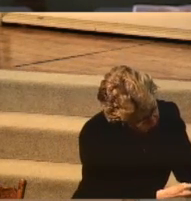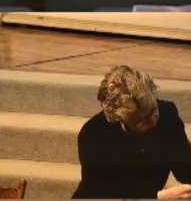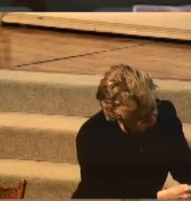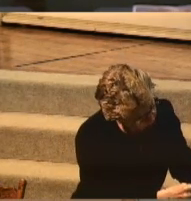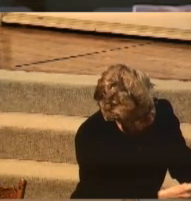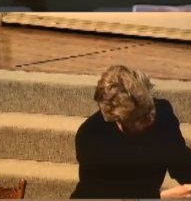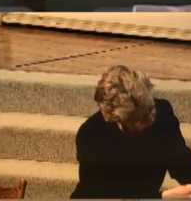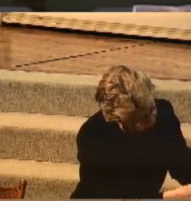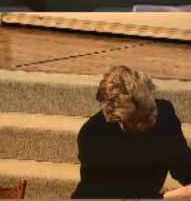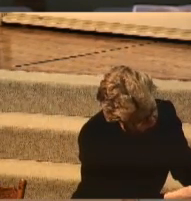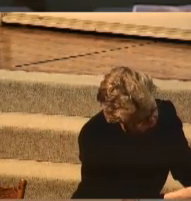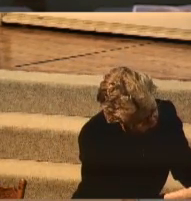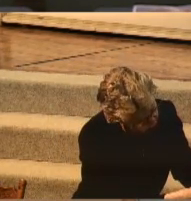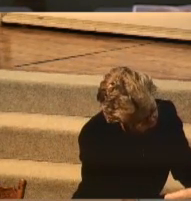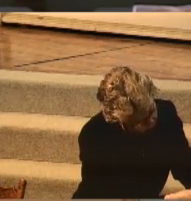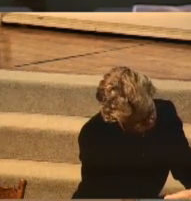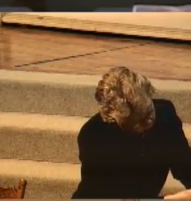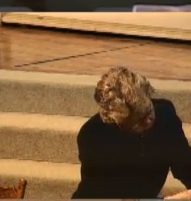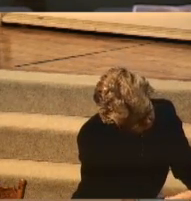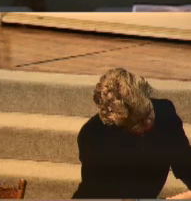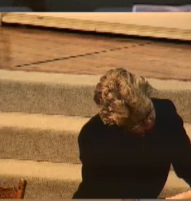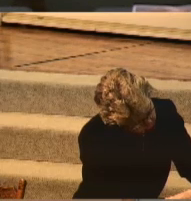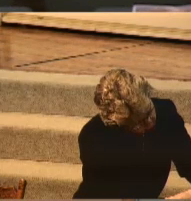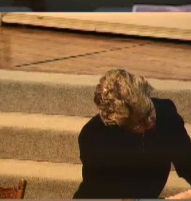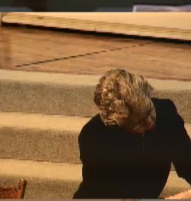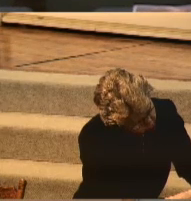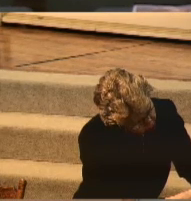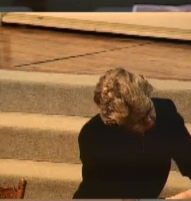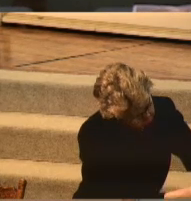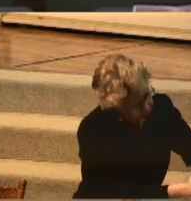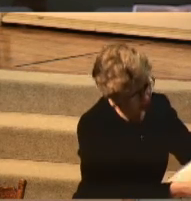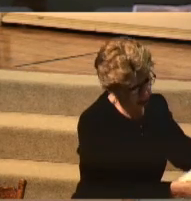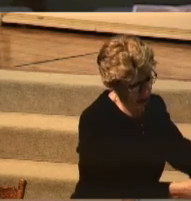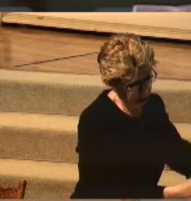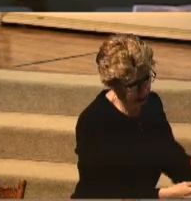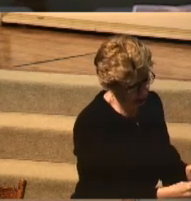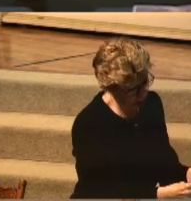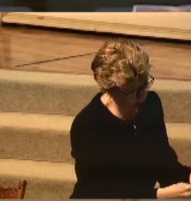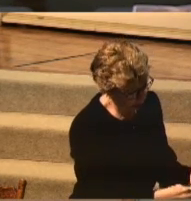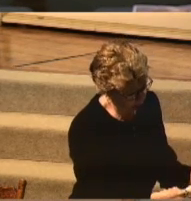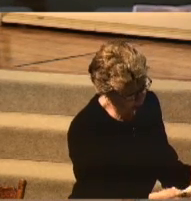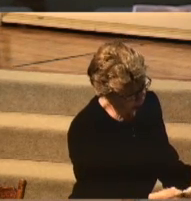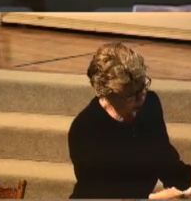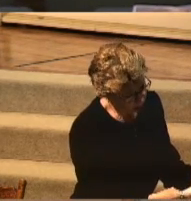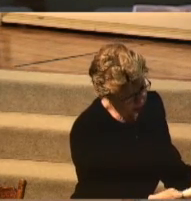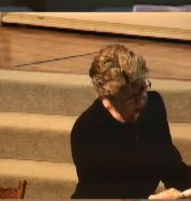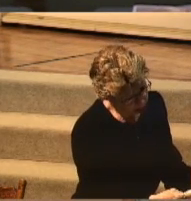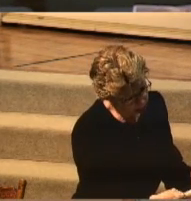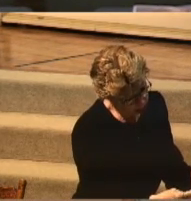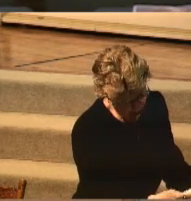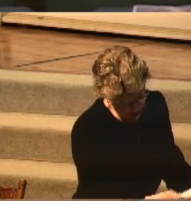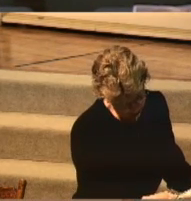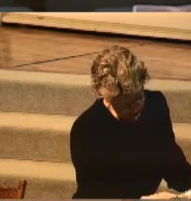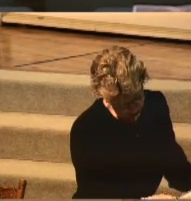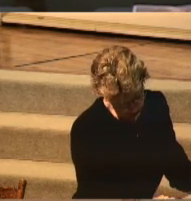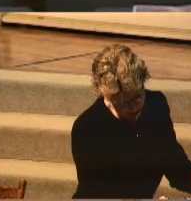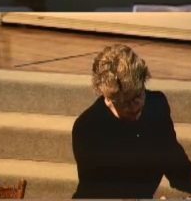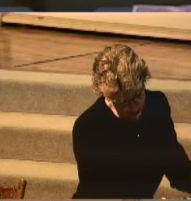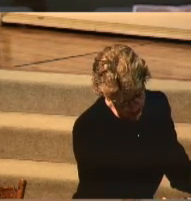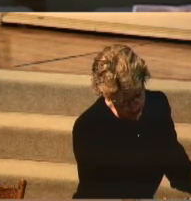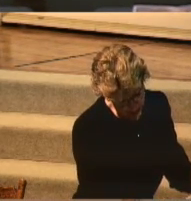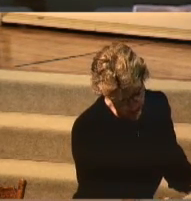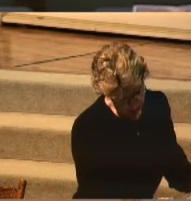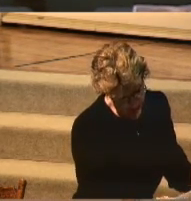was in college, my senior year in college, I had, that would be my second senior year in